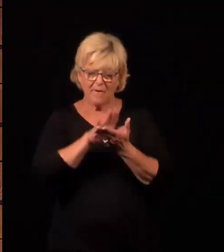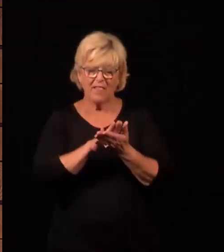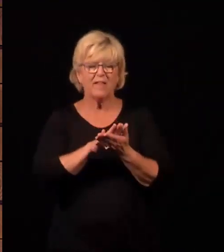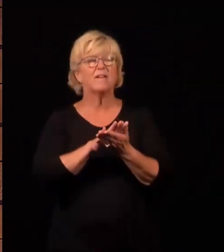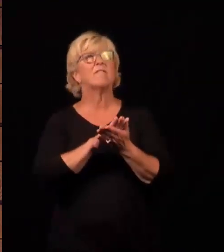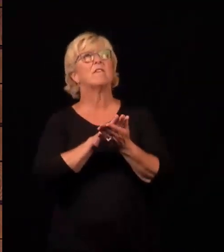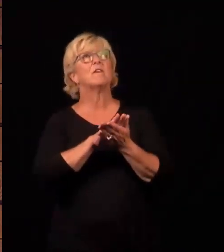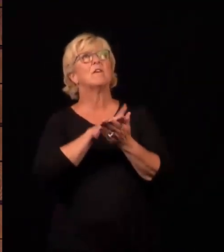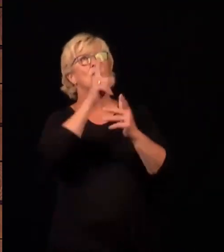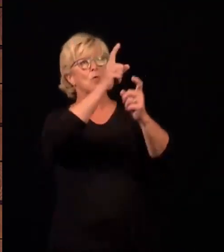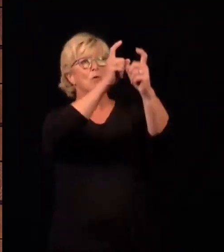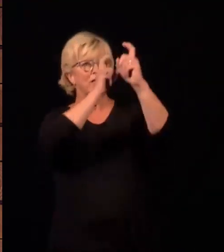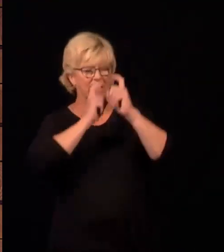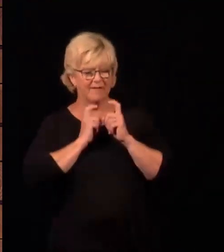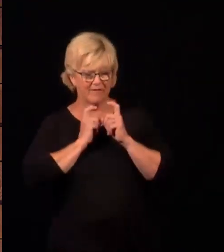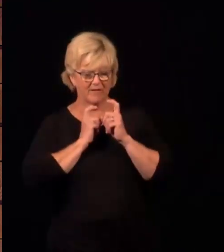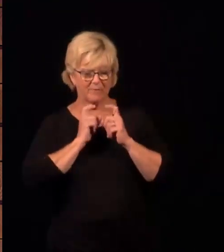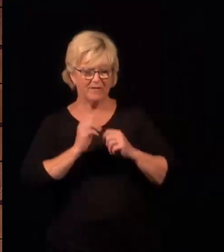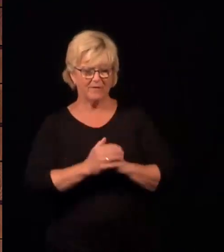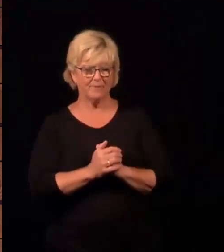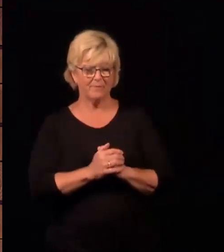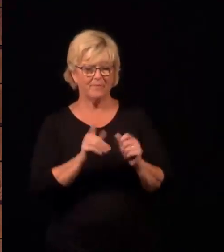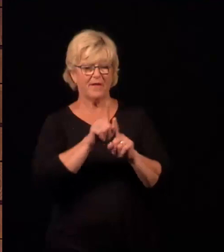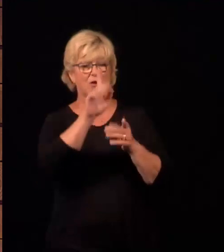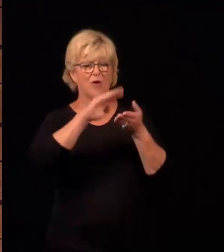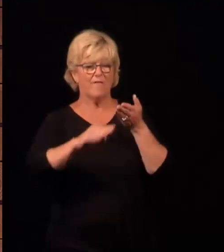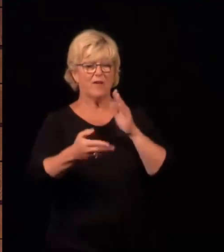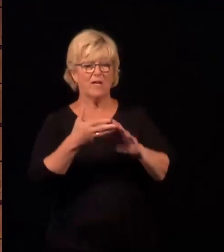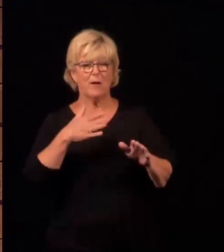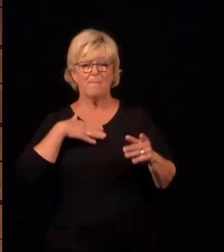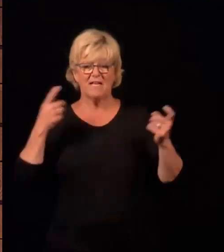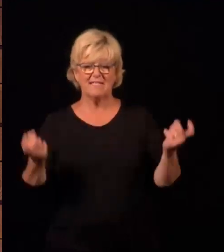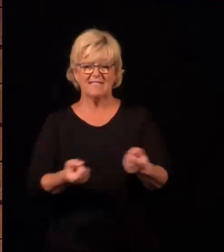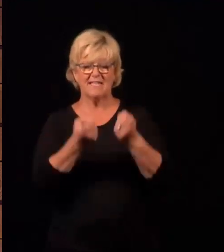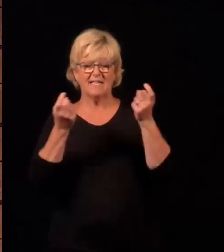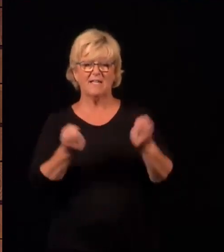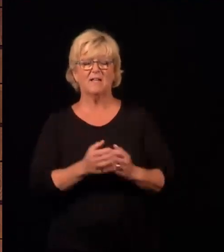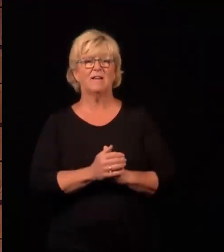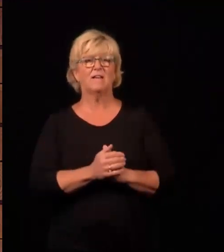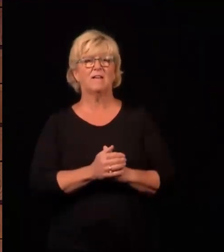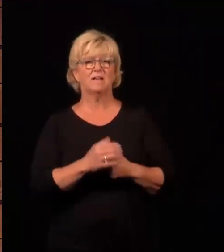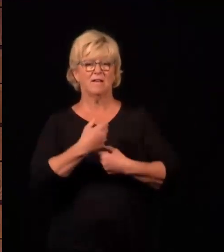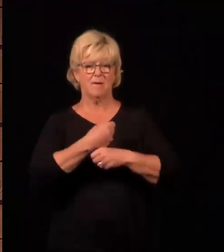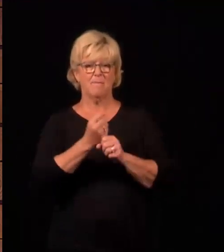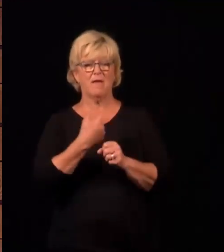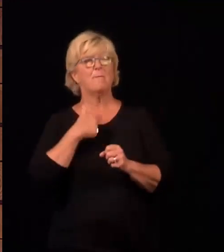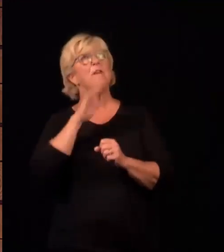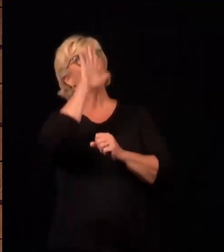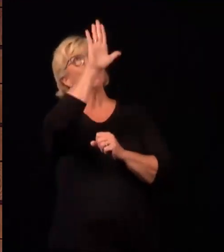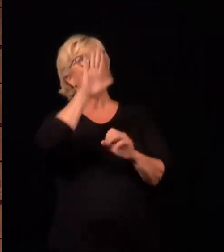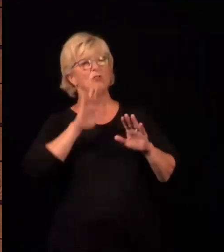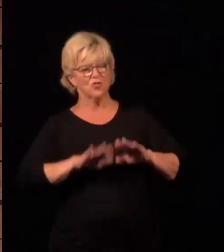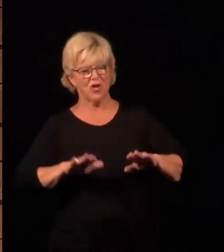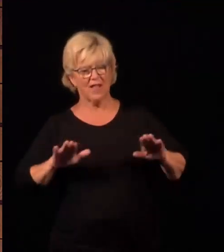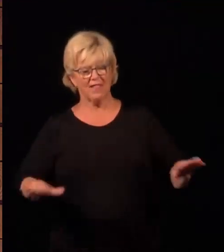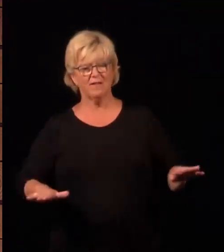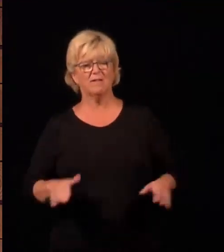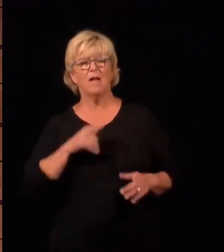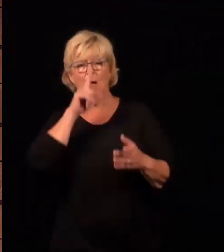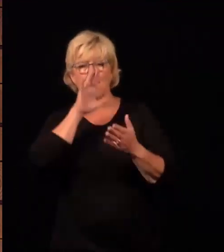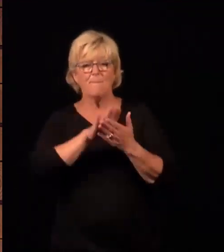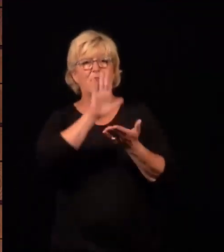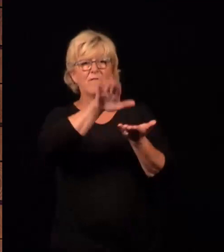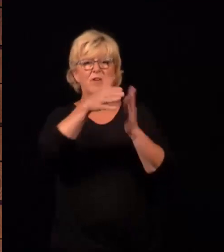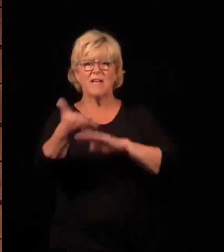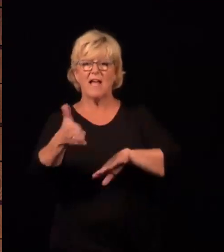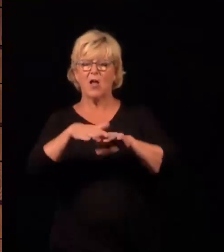you can give it to me as you forgive my sin and make me your child. I believe you died